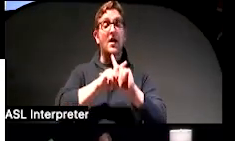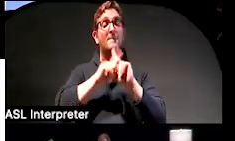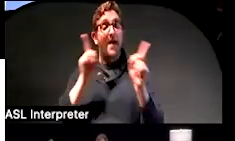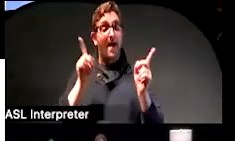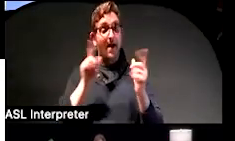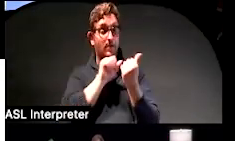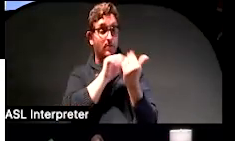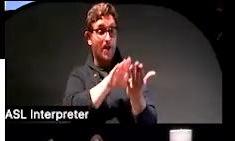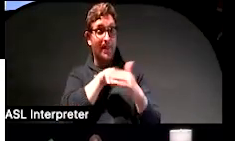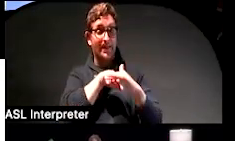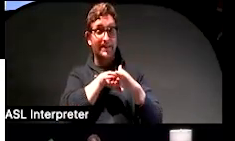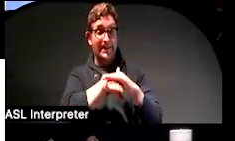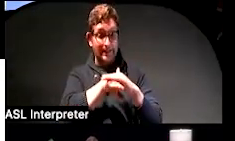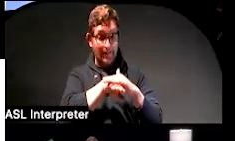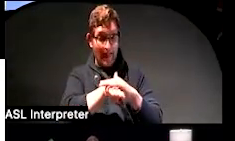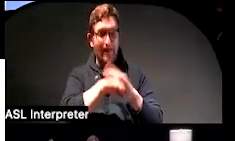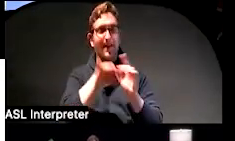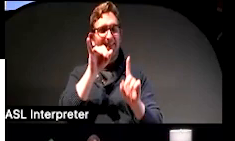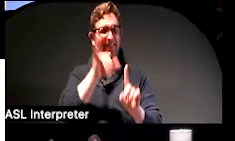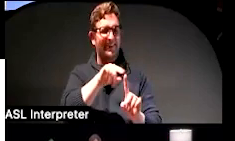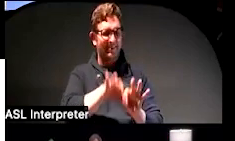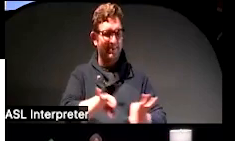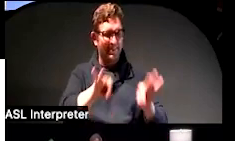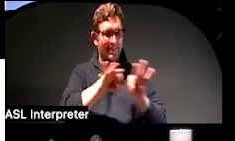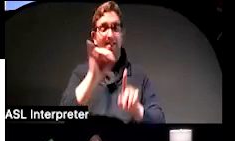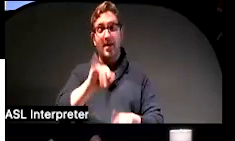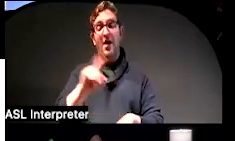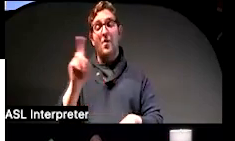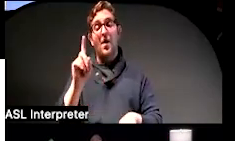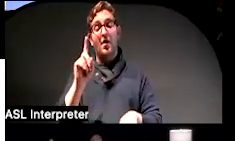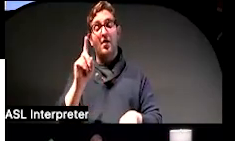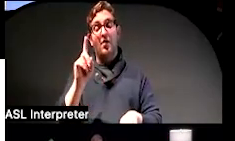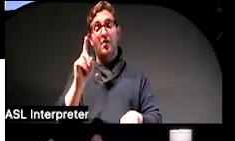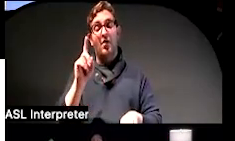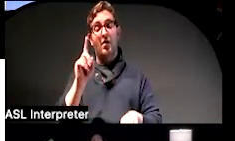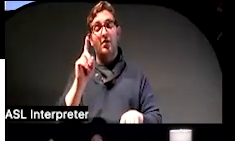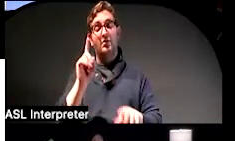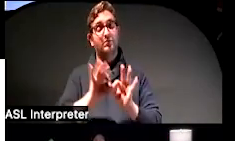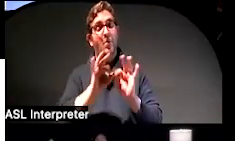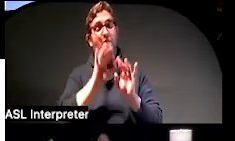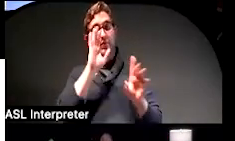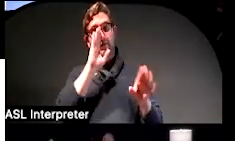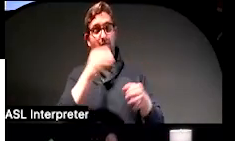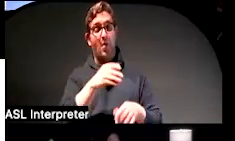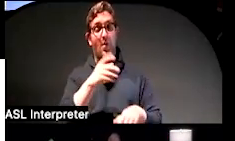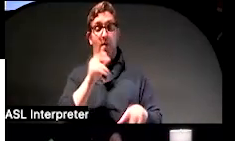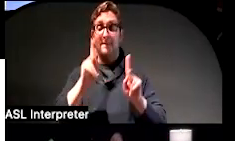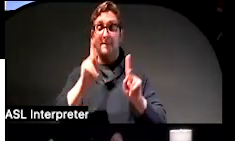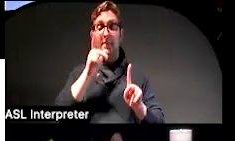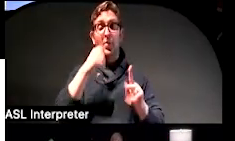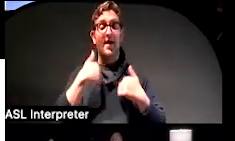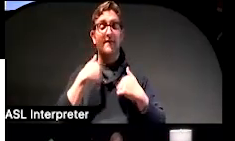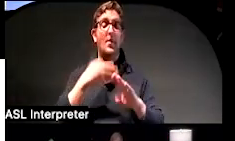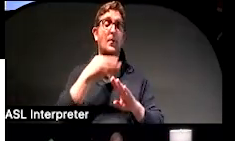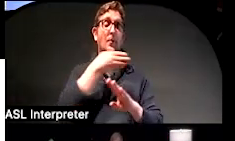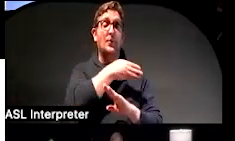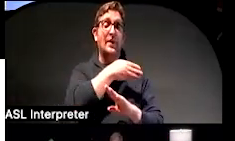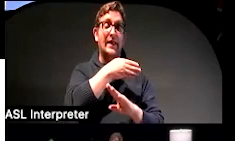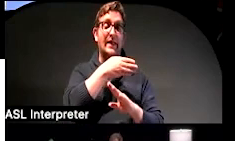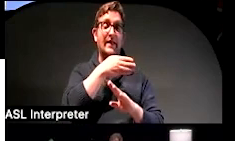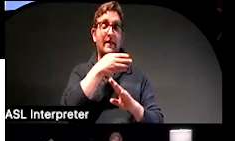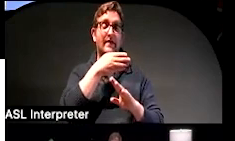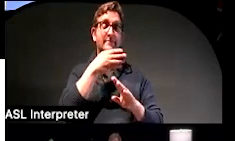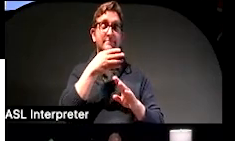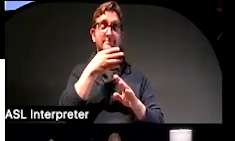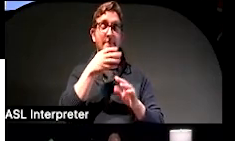the accessibility. So this is kind of where people, when we're talking with, folks who have pre-existing or lifelong disabilities,